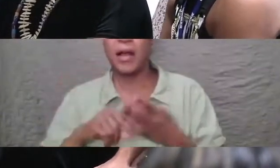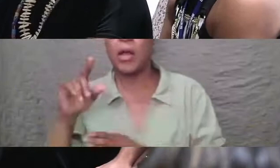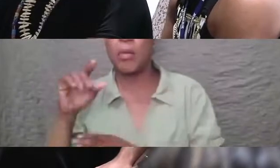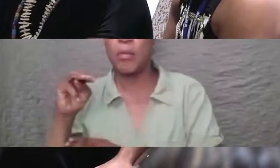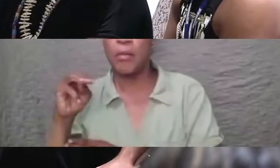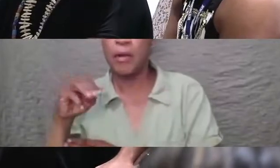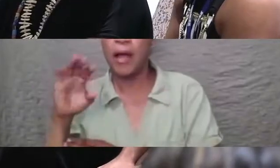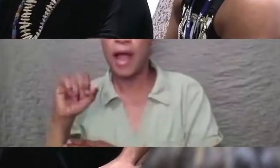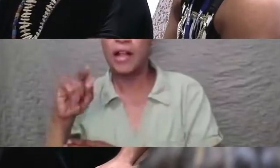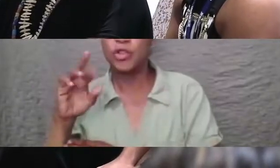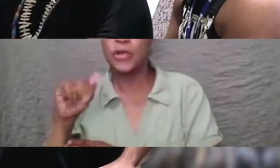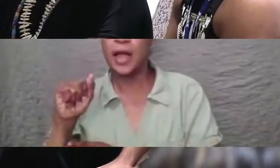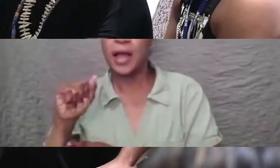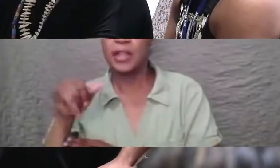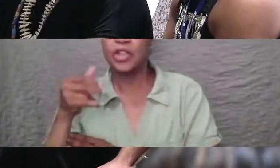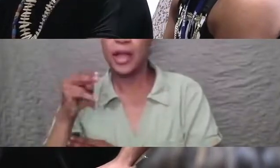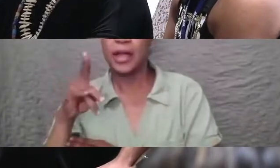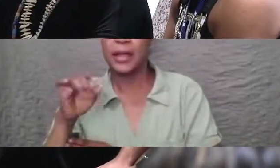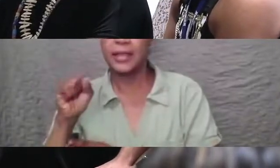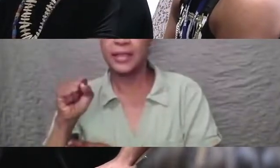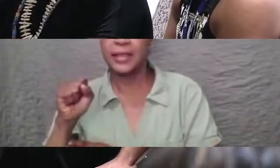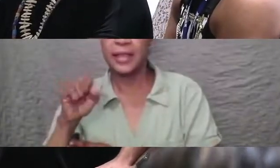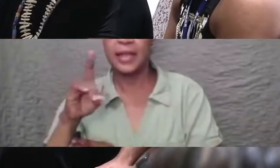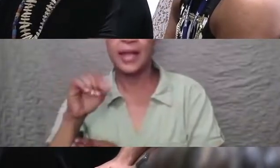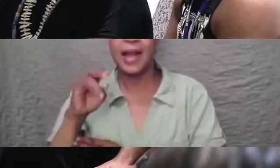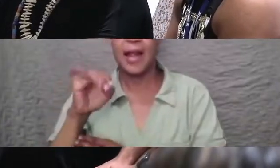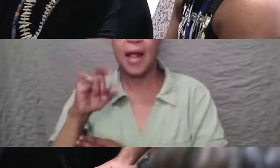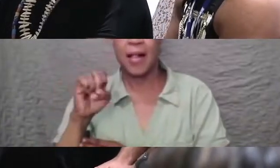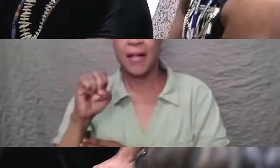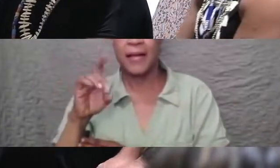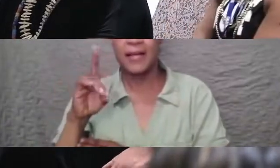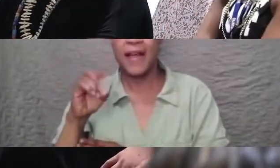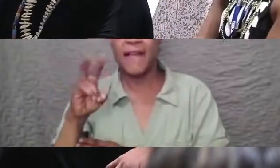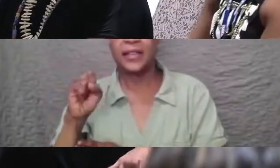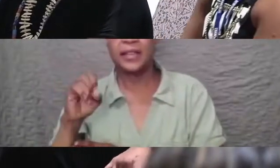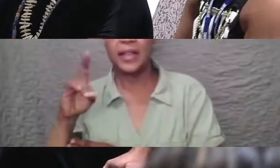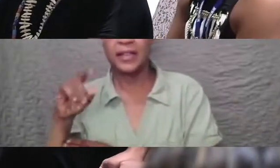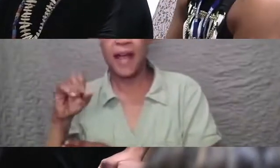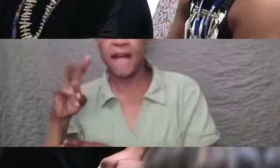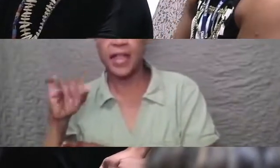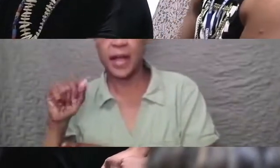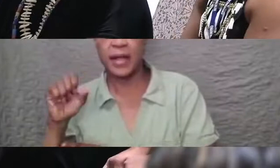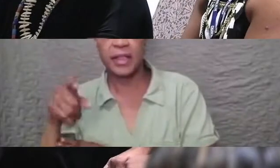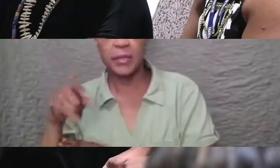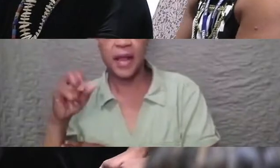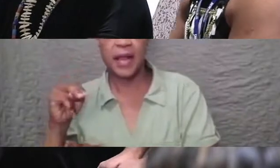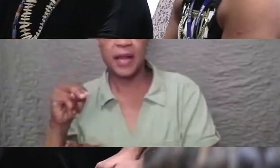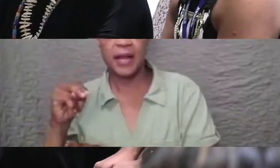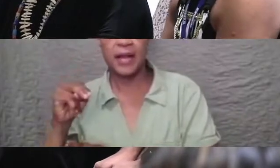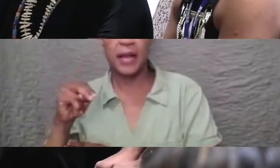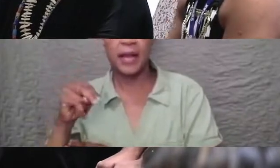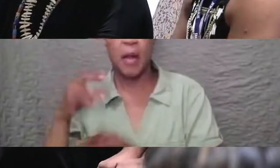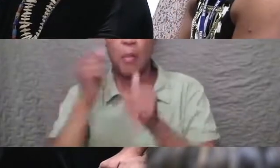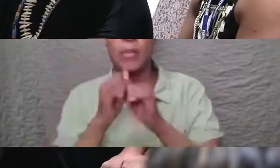Andrea Jenkins, Danielle Davis, Davia Spain, Blessing Ocean